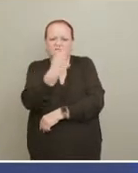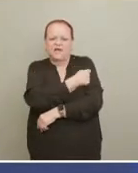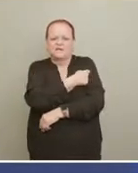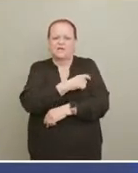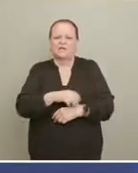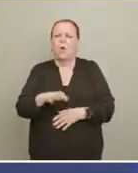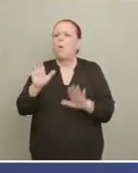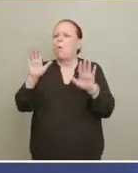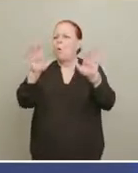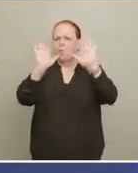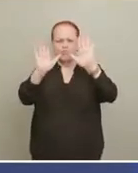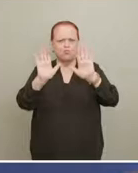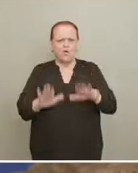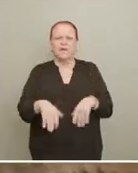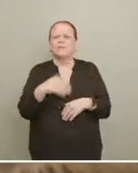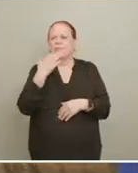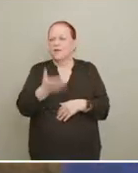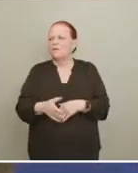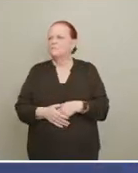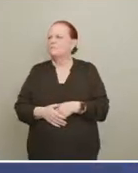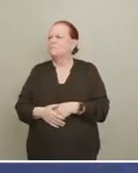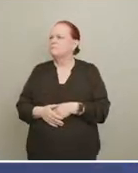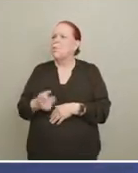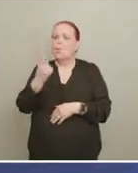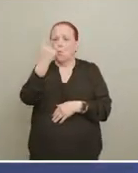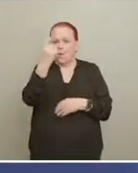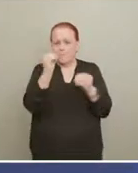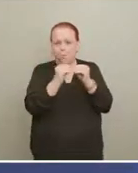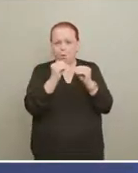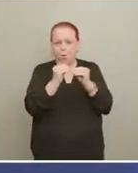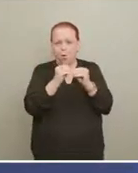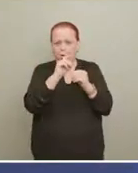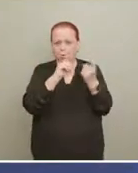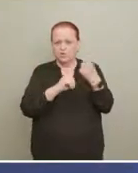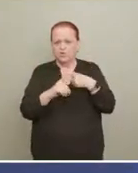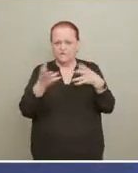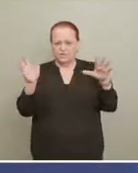Thank you, ma'am. I think we have time for one more question. Yeah, just one more.